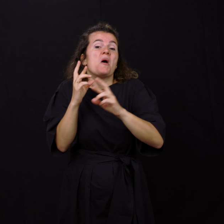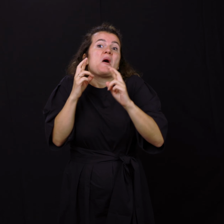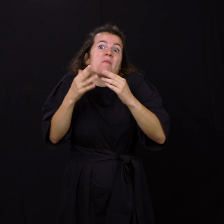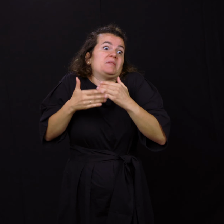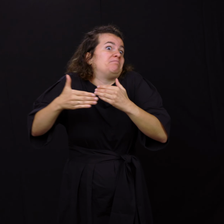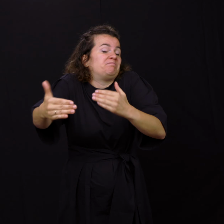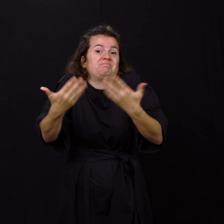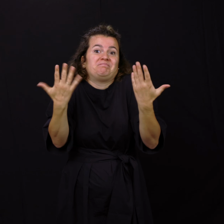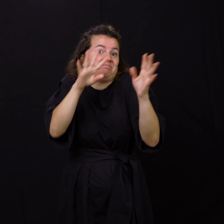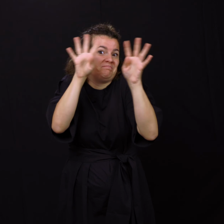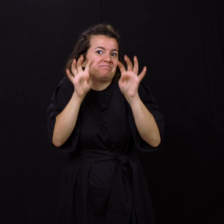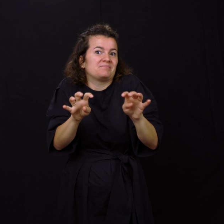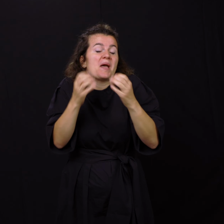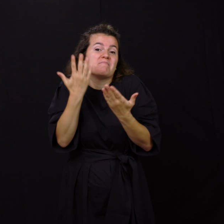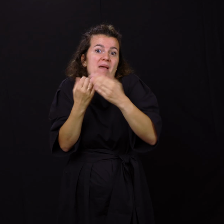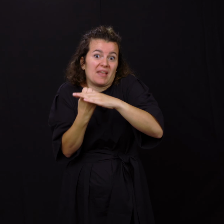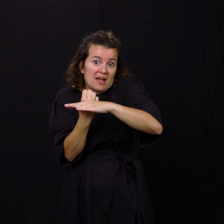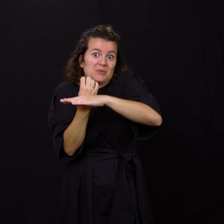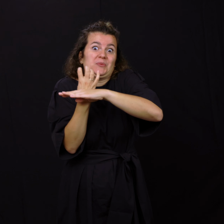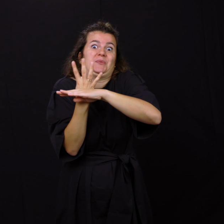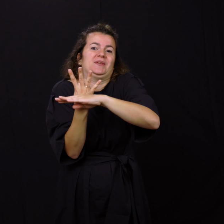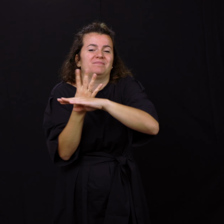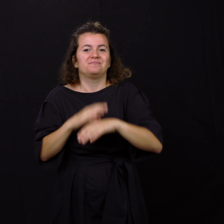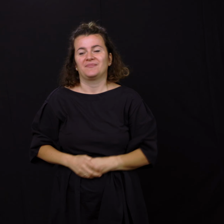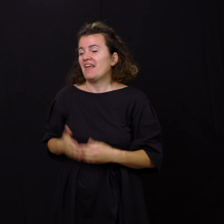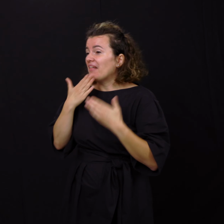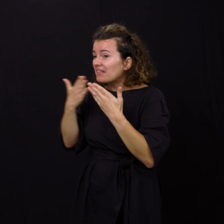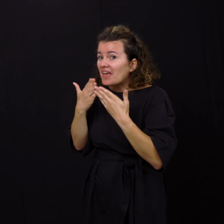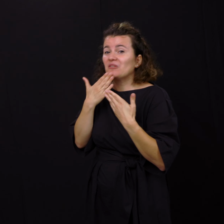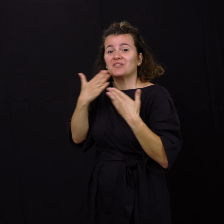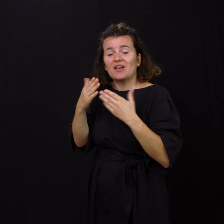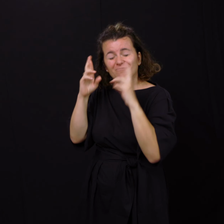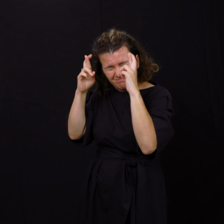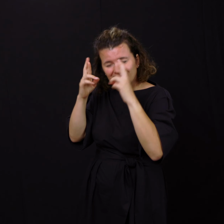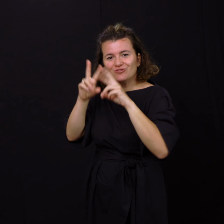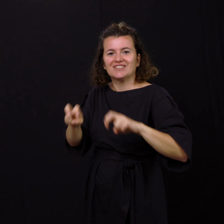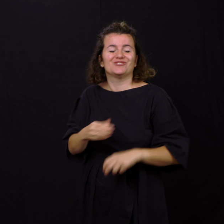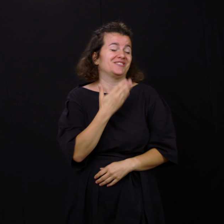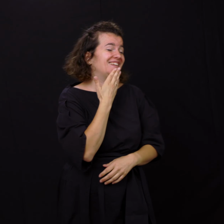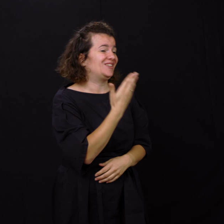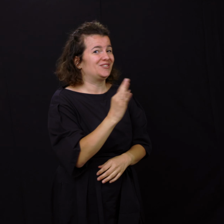Well, thank you very much for your time and for your explanations. Good luck with the research. Okay. Thank you very much.